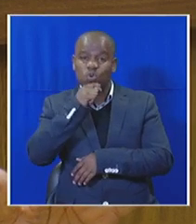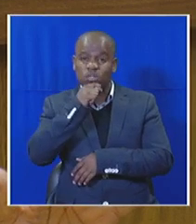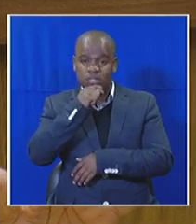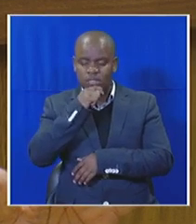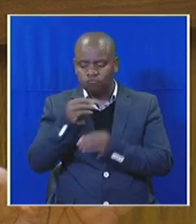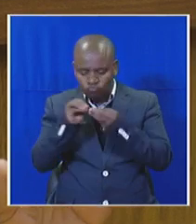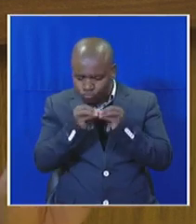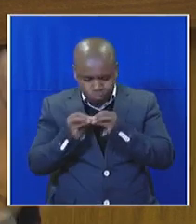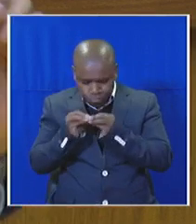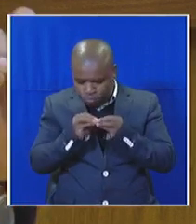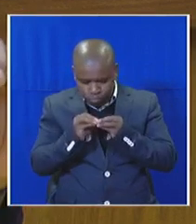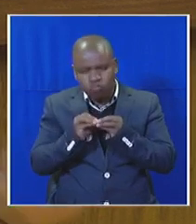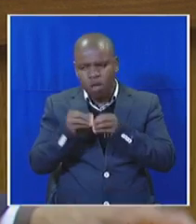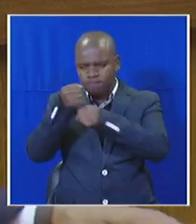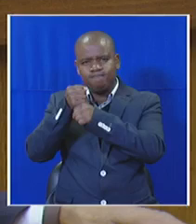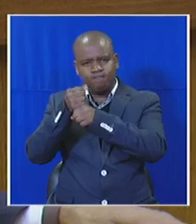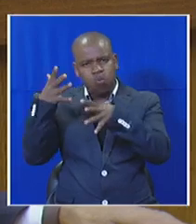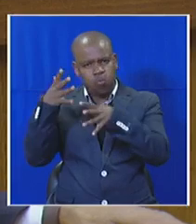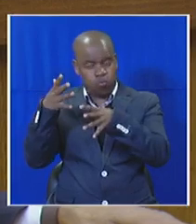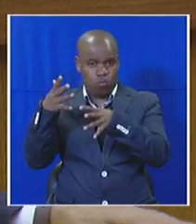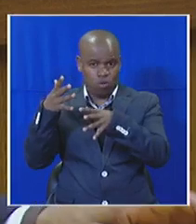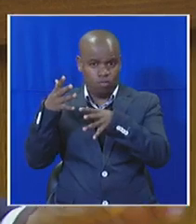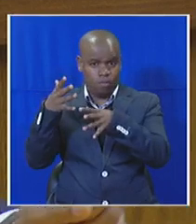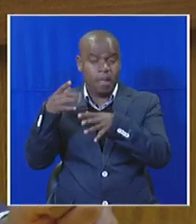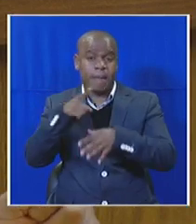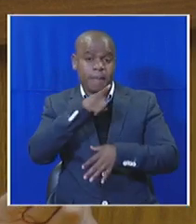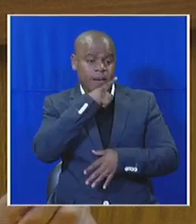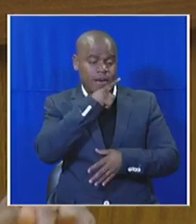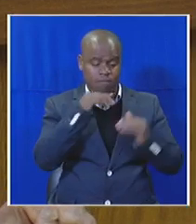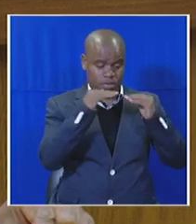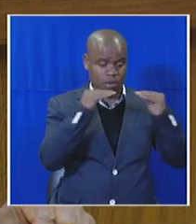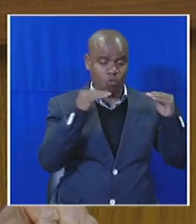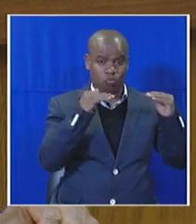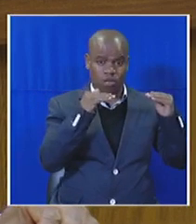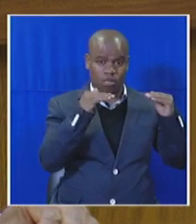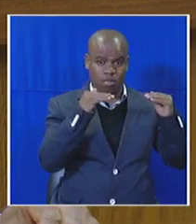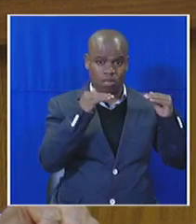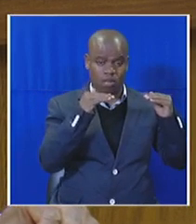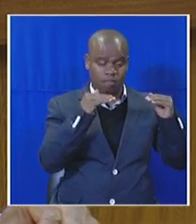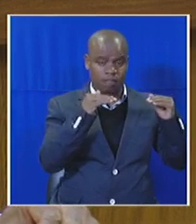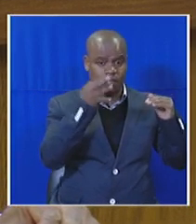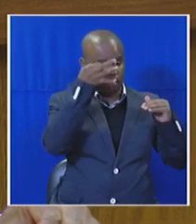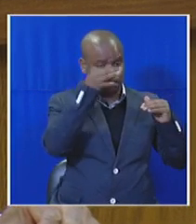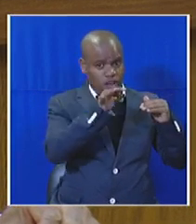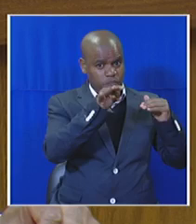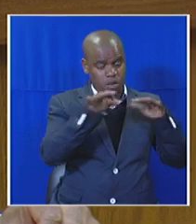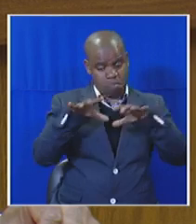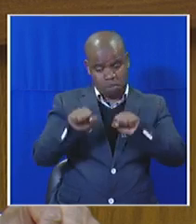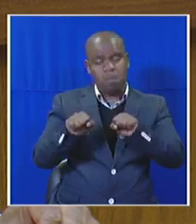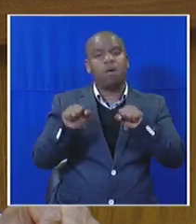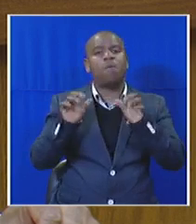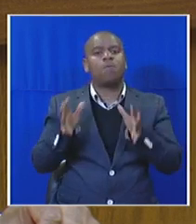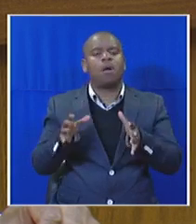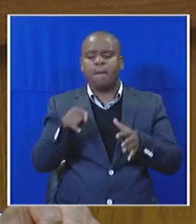weapons. We came in as a democratic government and said we'll never use it